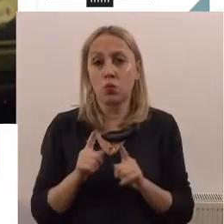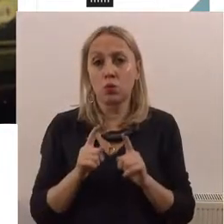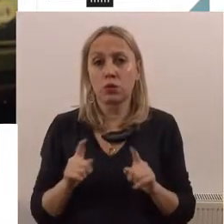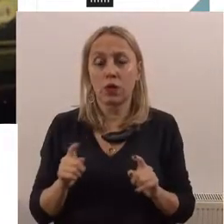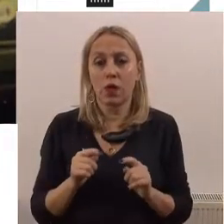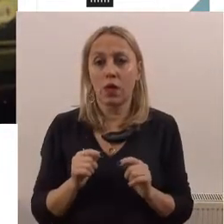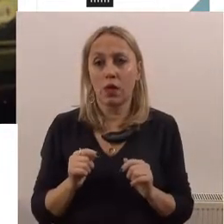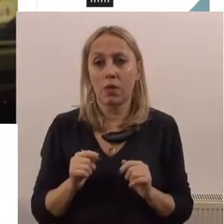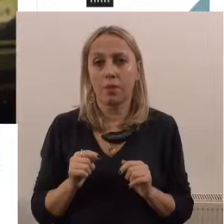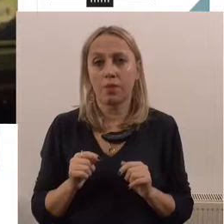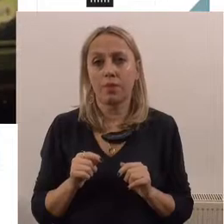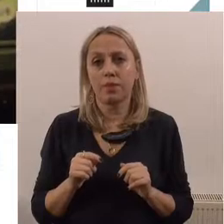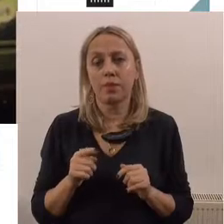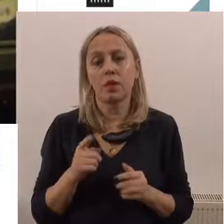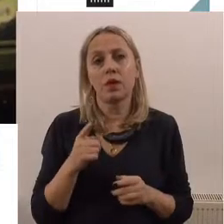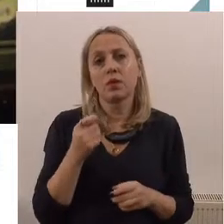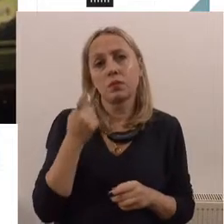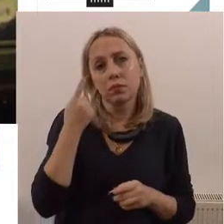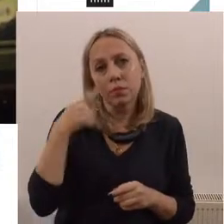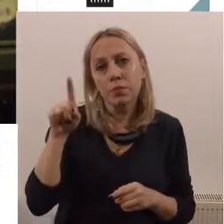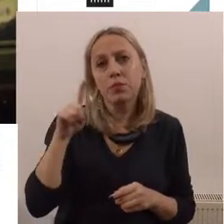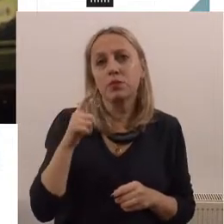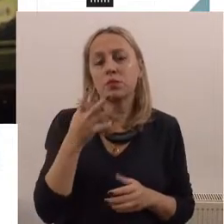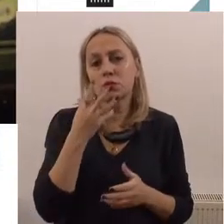many museums